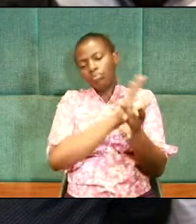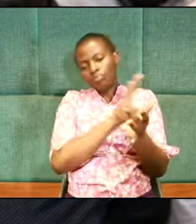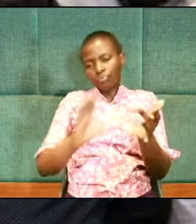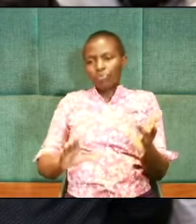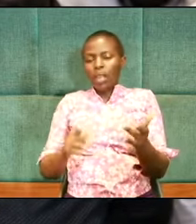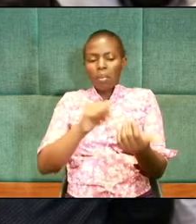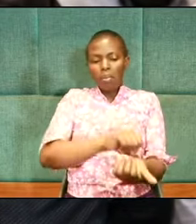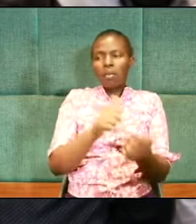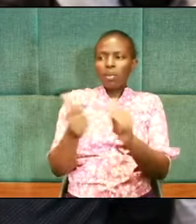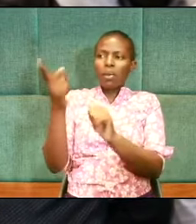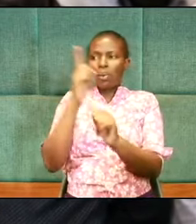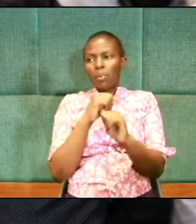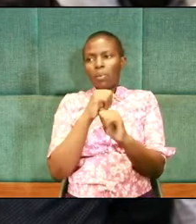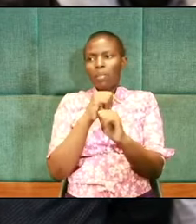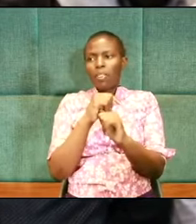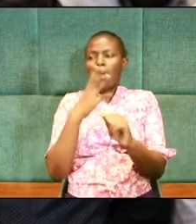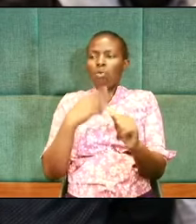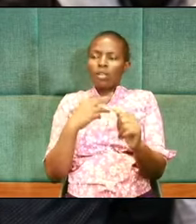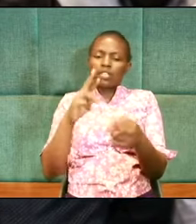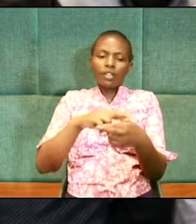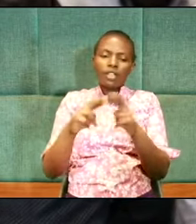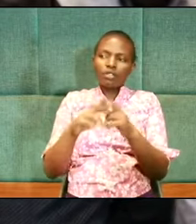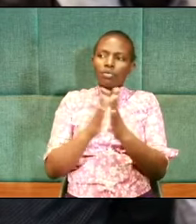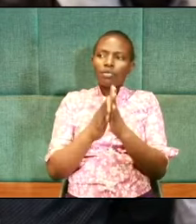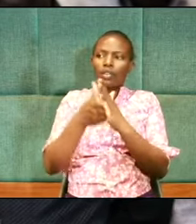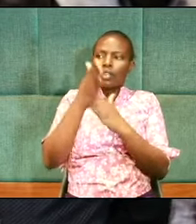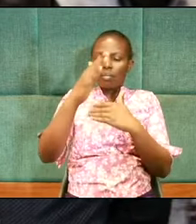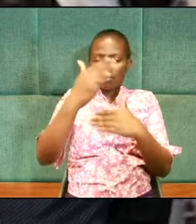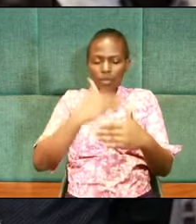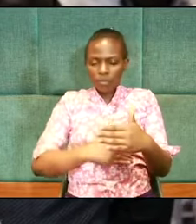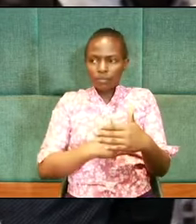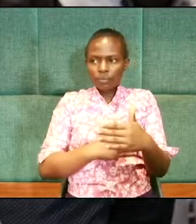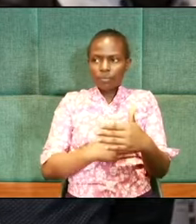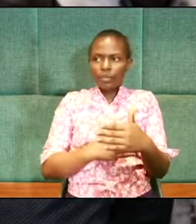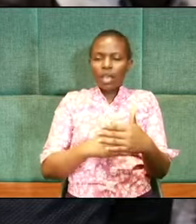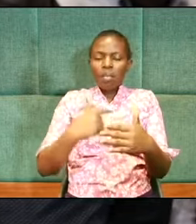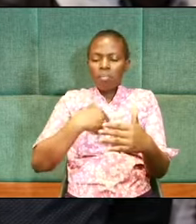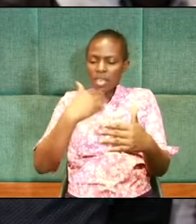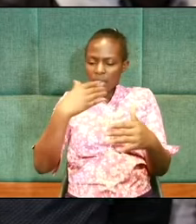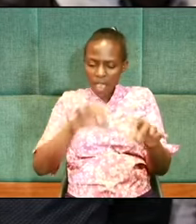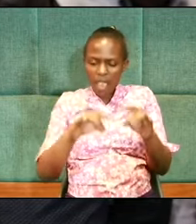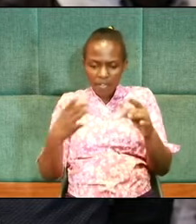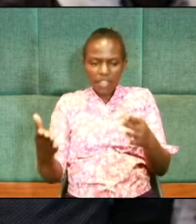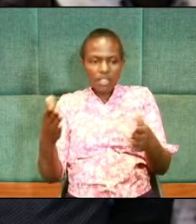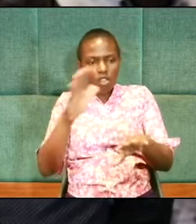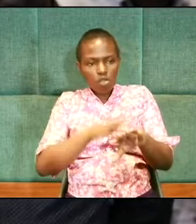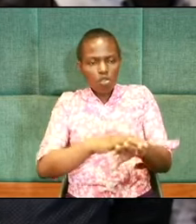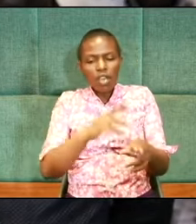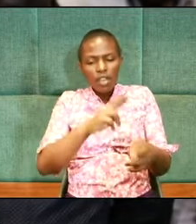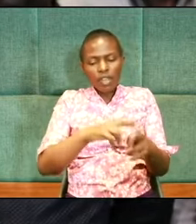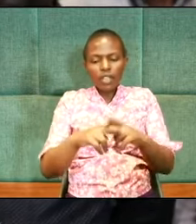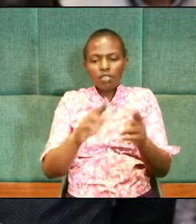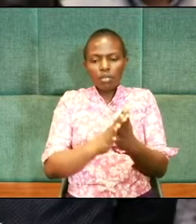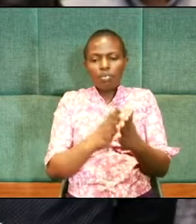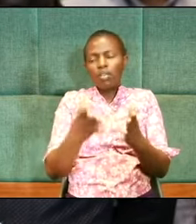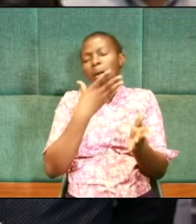rebaptized. I want a relationship with him first before a boyfriend or girlfriend. True relationship. I want to love